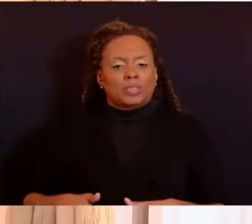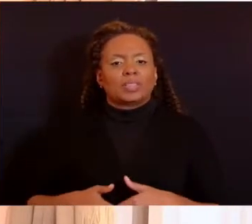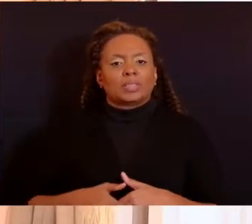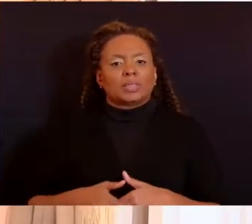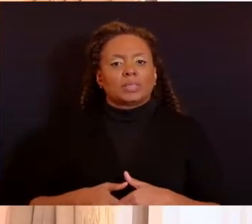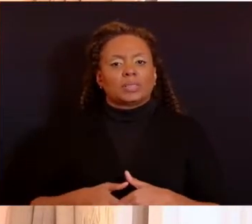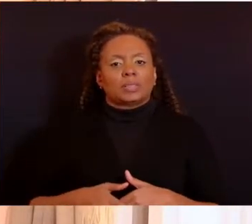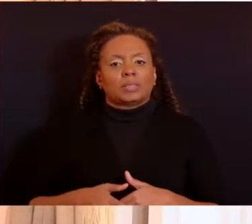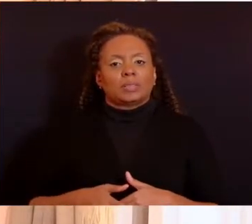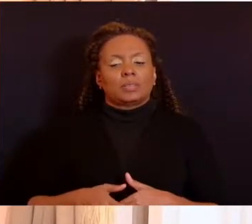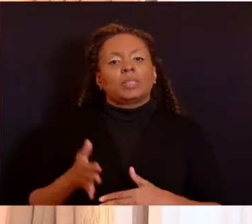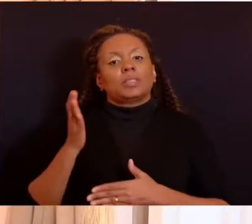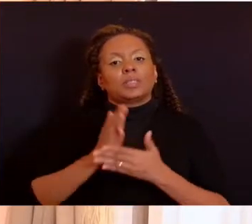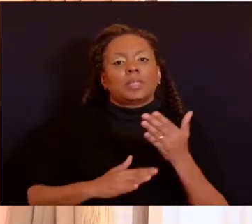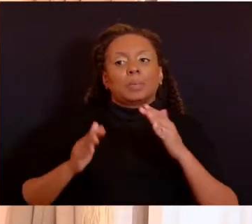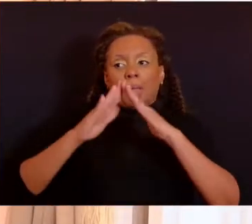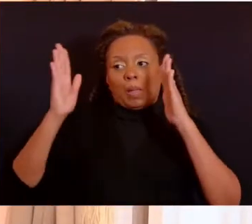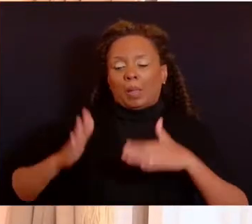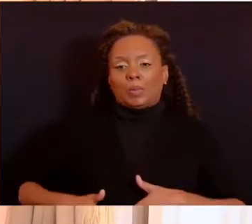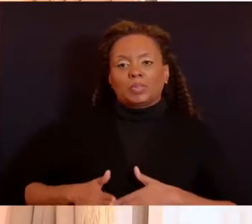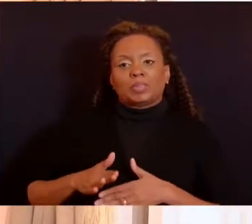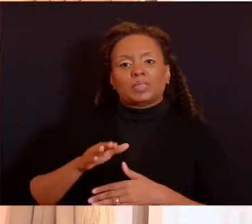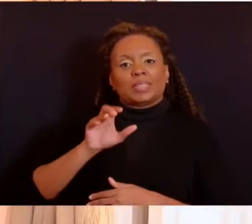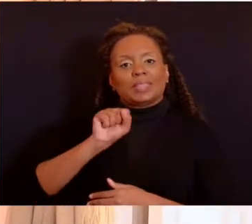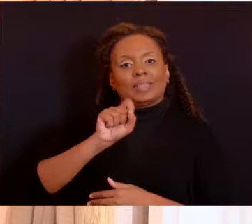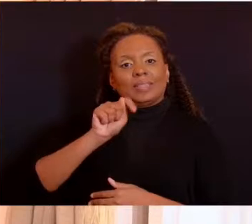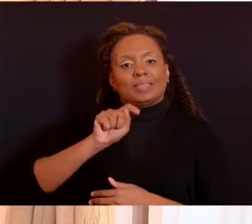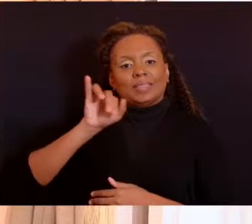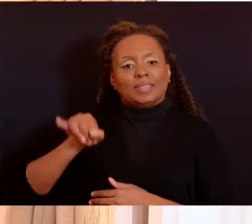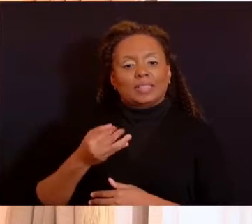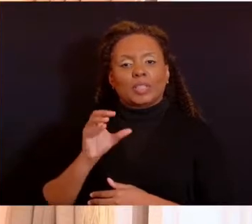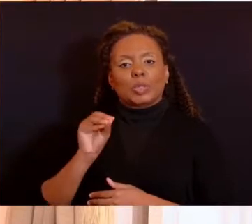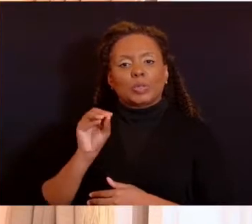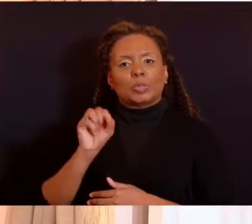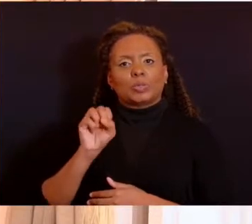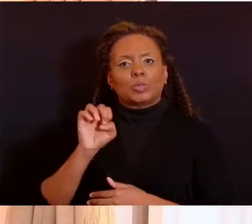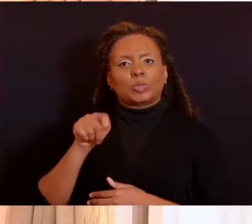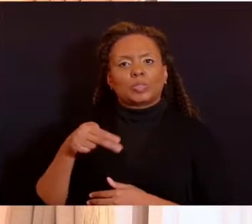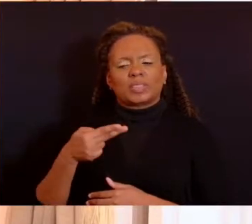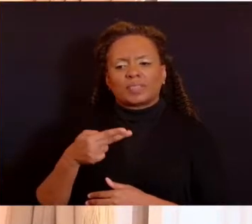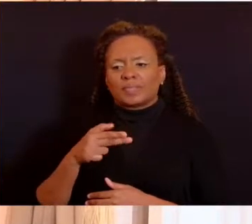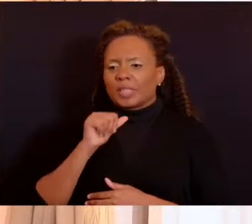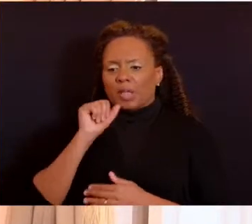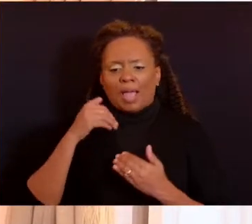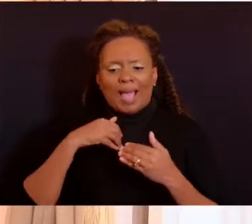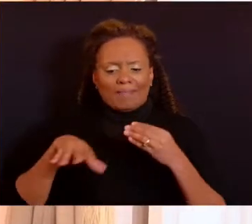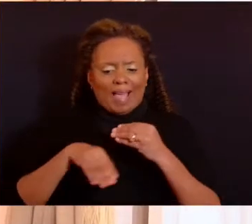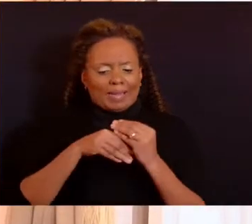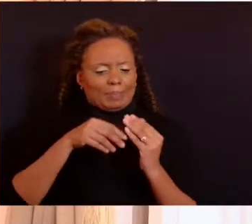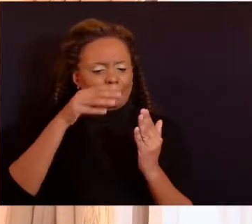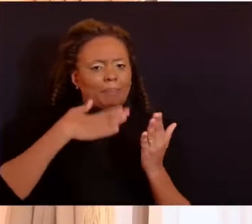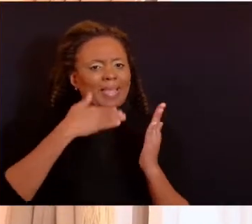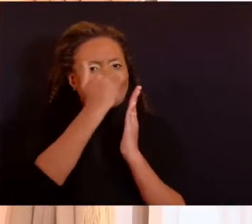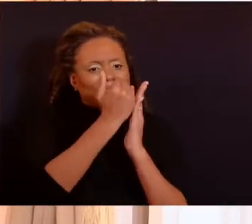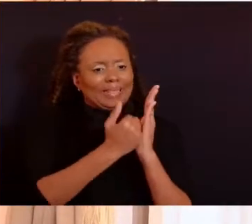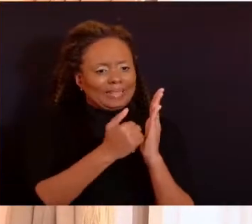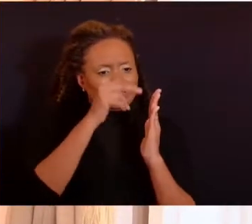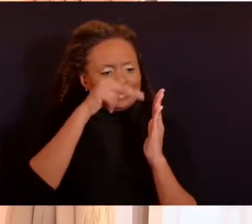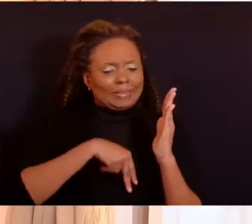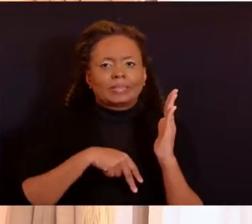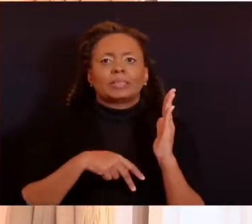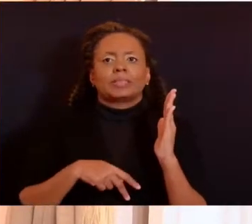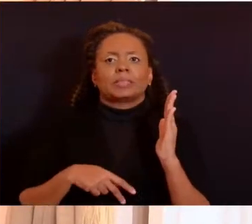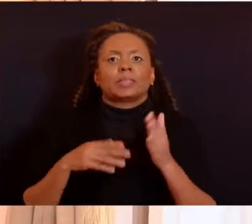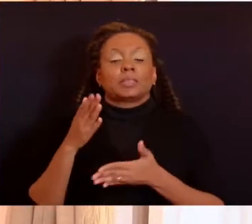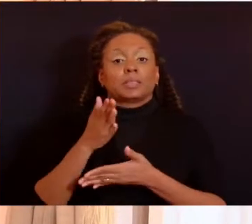yet, because there was a separate list on that, and that was another 18 or so houses. We have